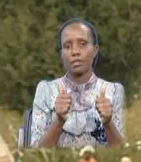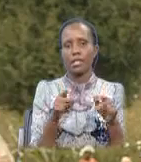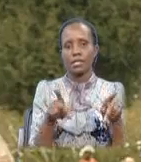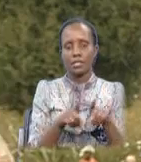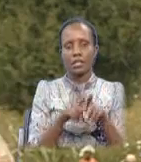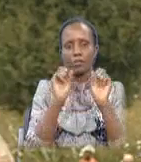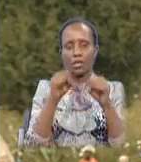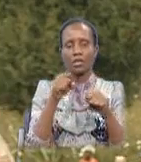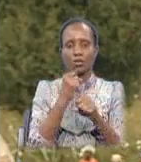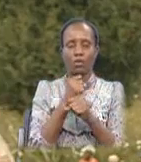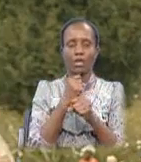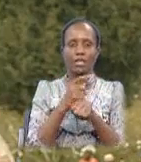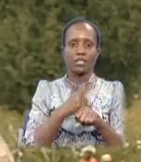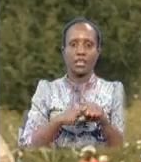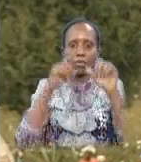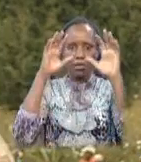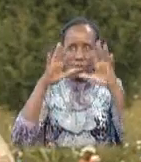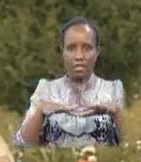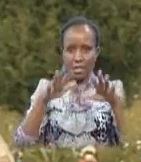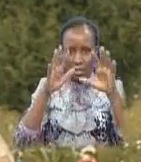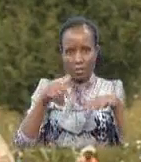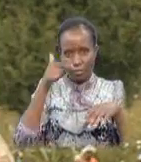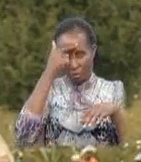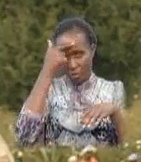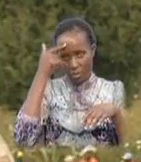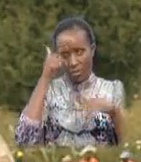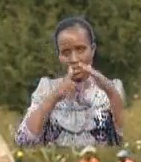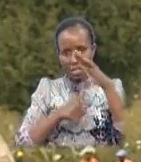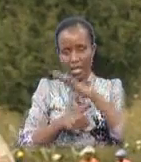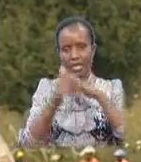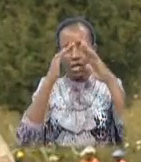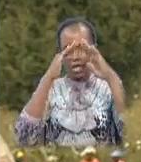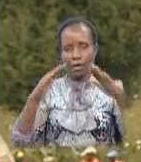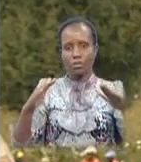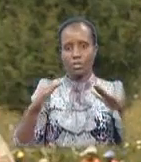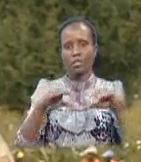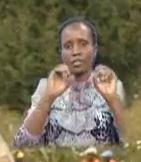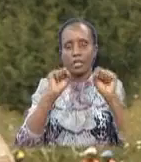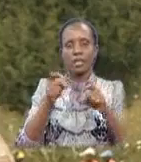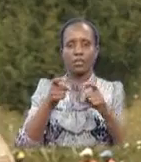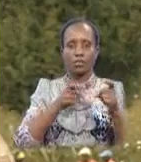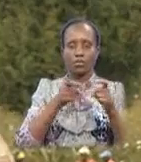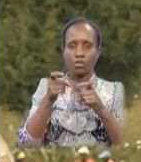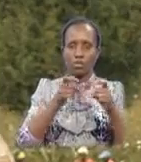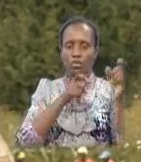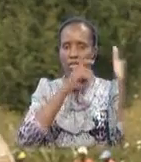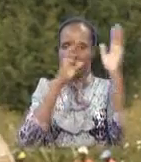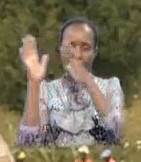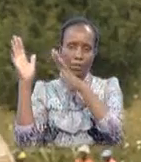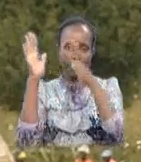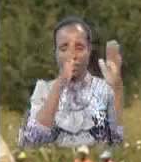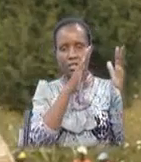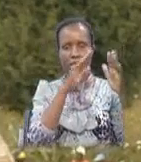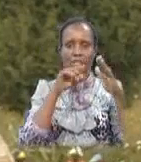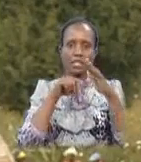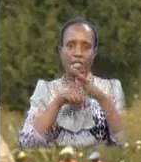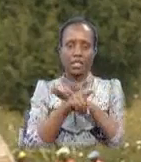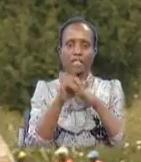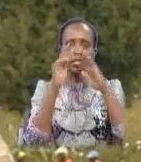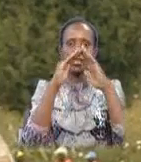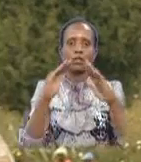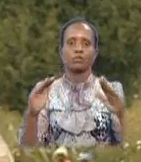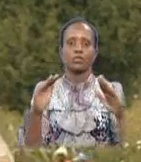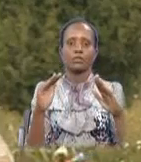We can work even when it is raining because it is housed. We can control the microclimate inside the greenhouse such